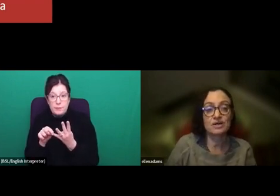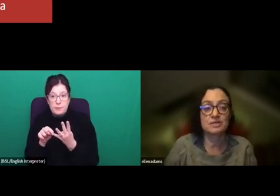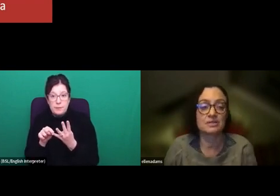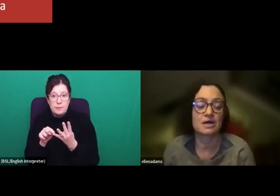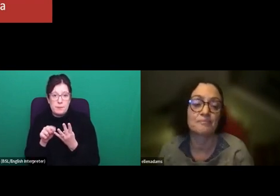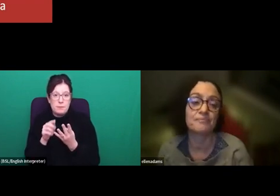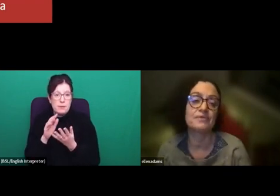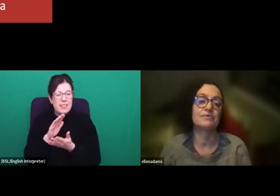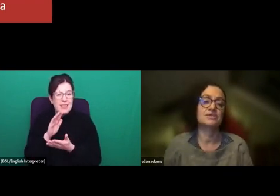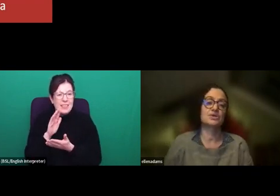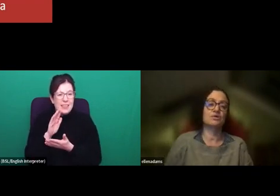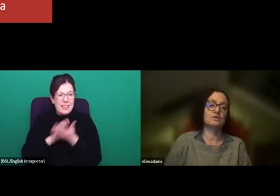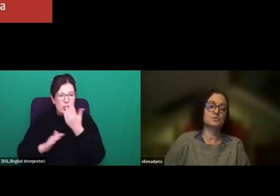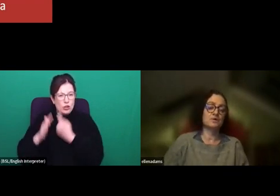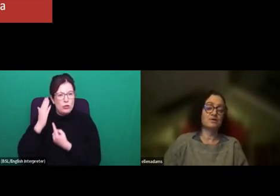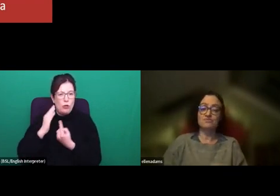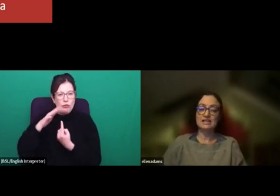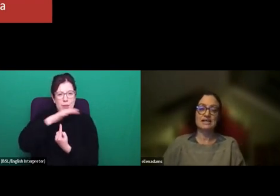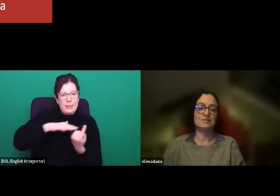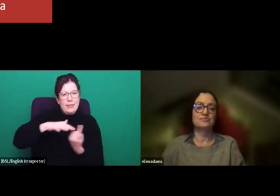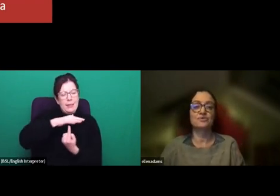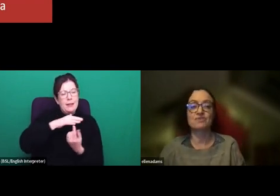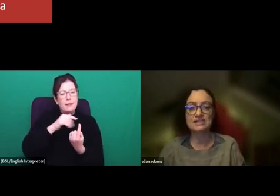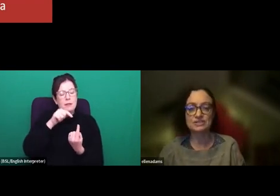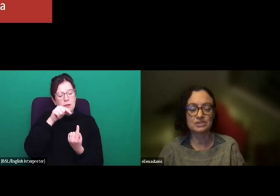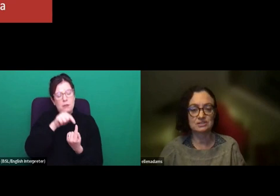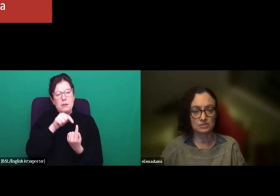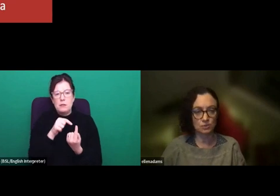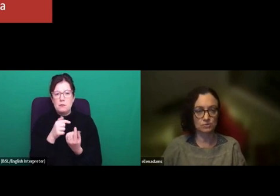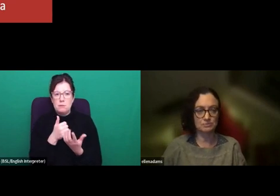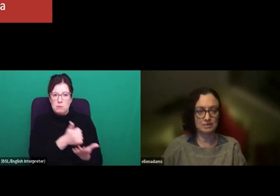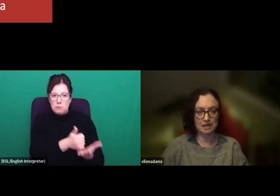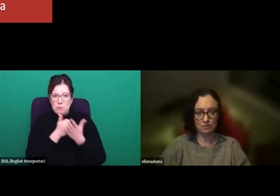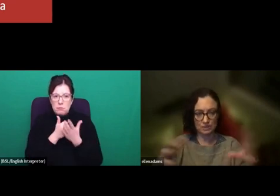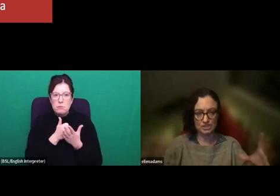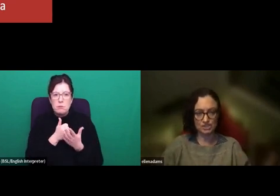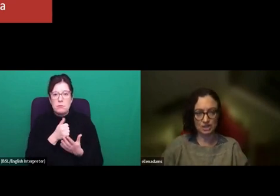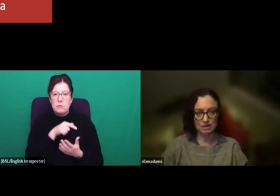historic environment in Scotland were really helpful. The rangers